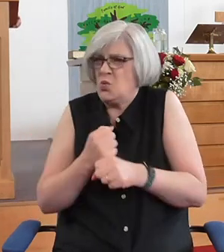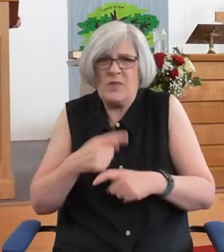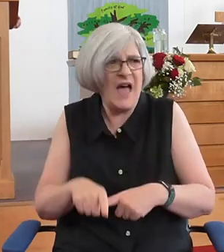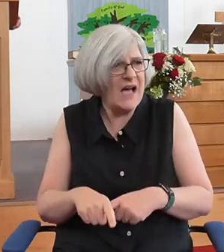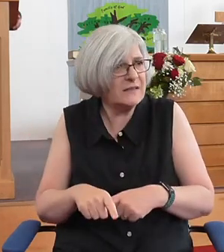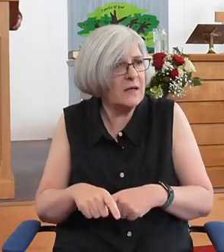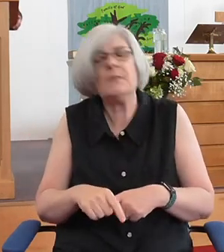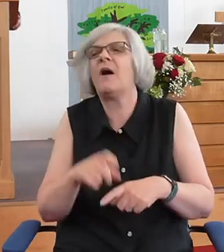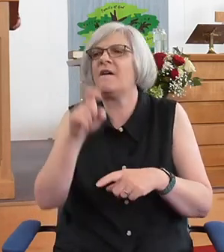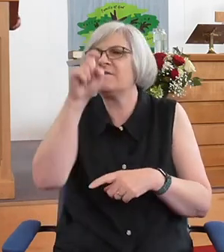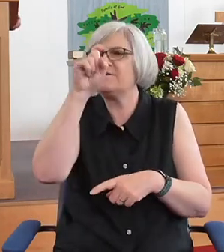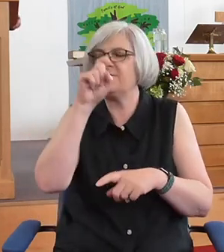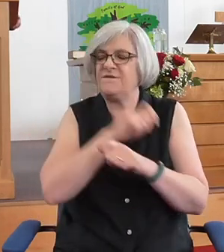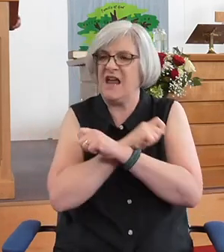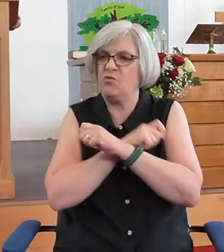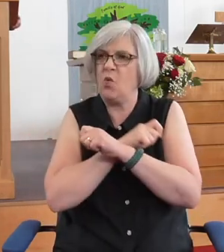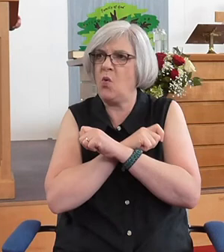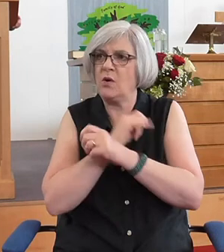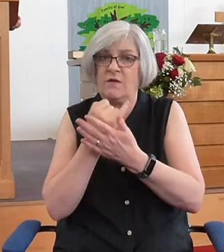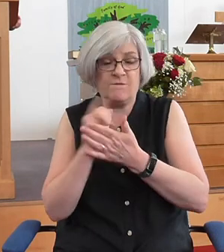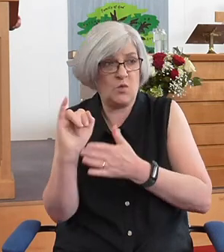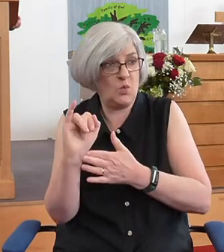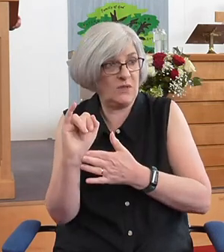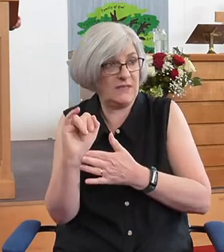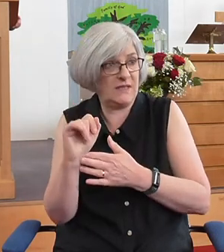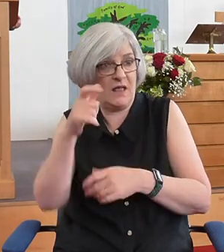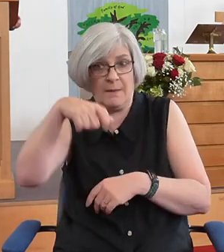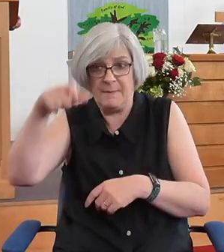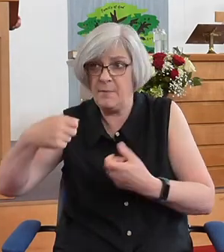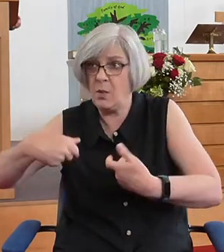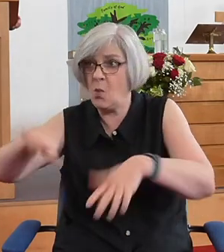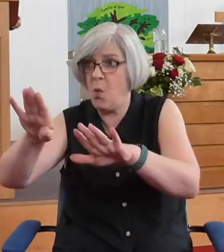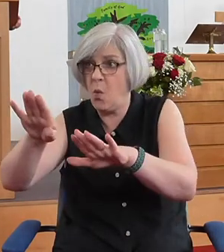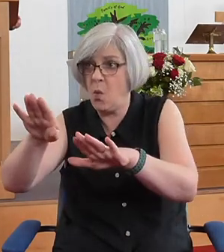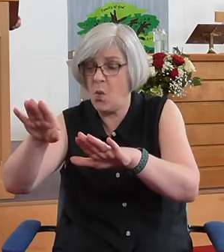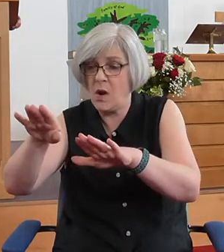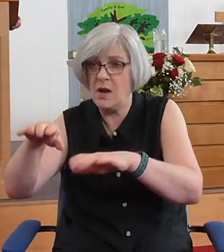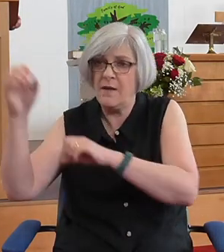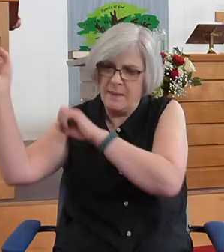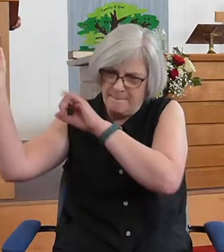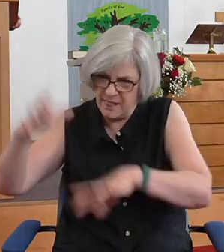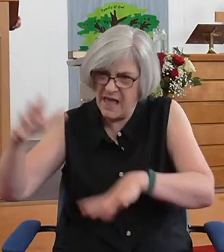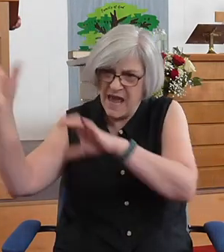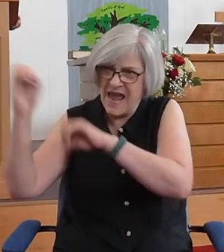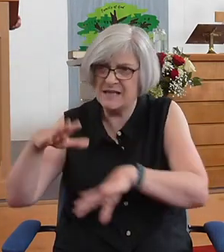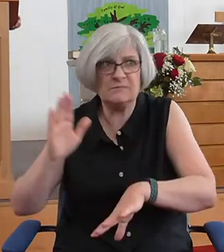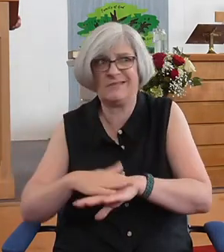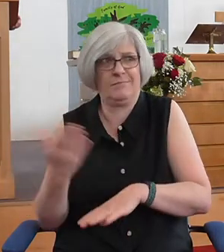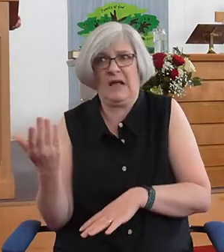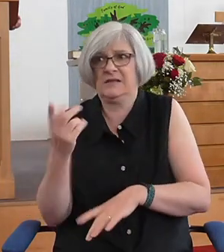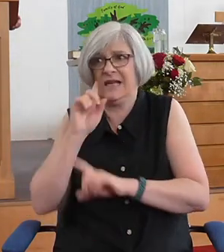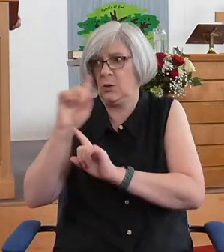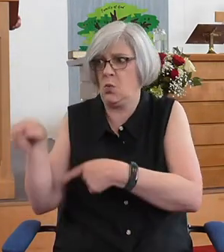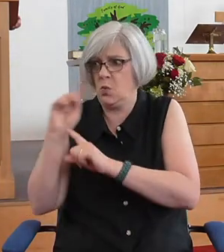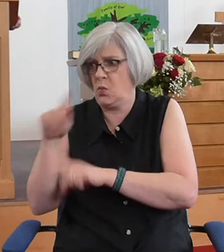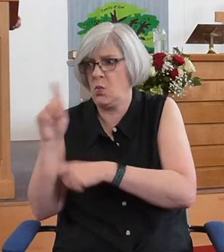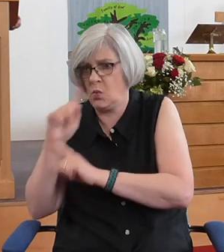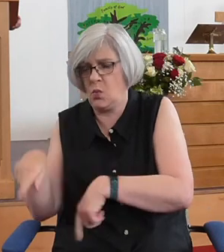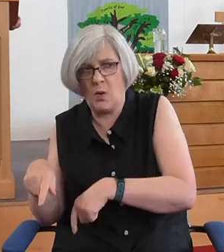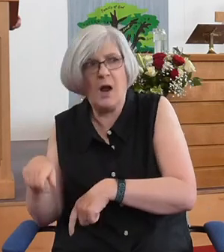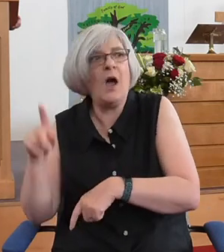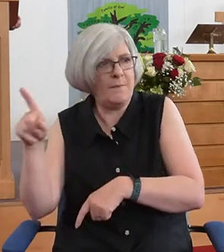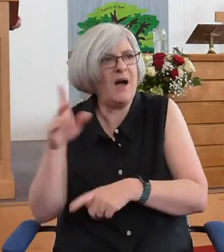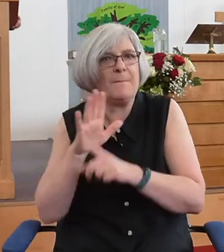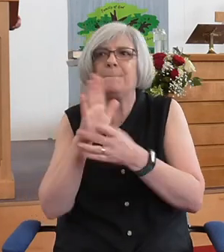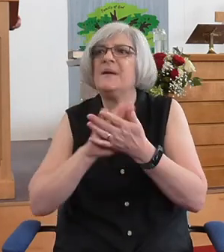acknowledge the true God or to let his people go, despite all the other plagues, forced an escalation of the violence, as we